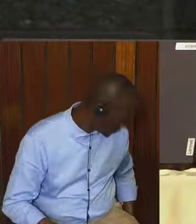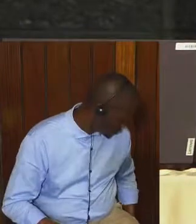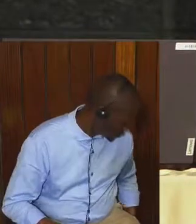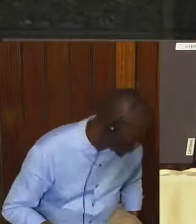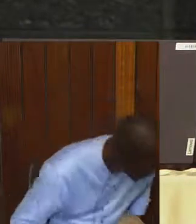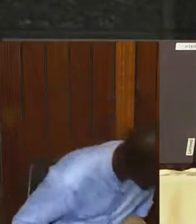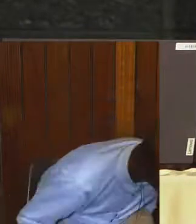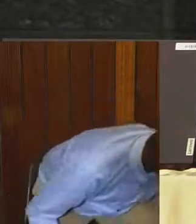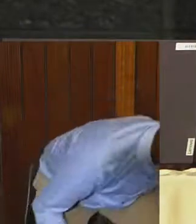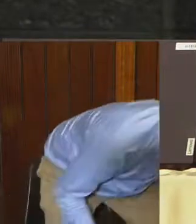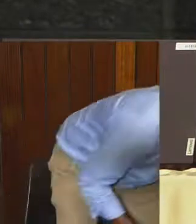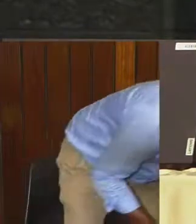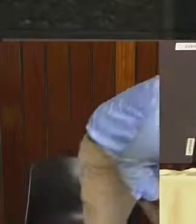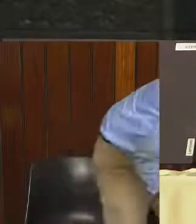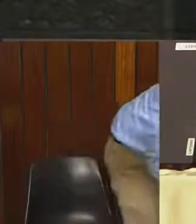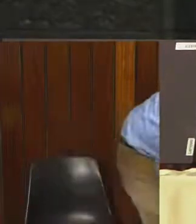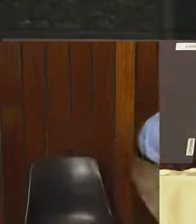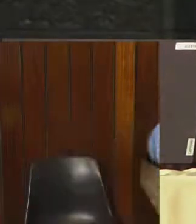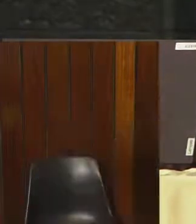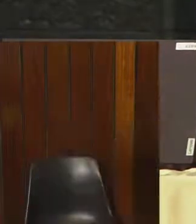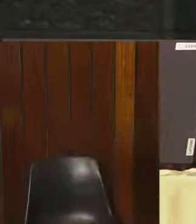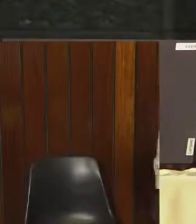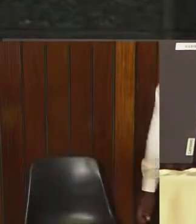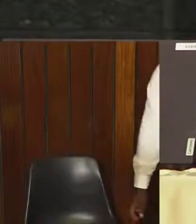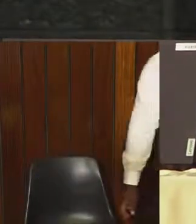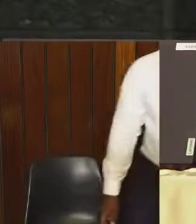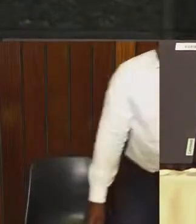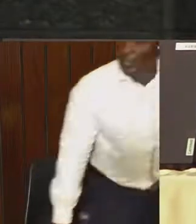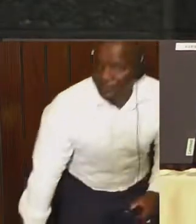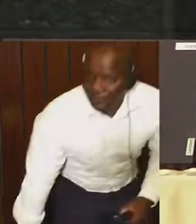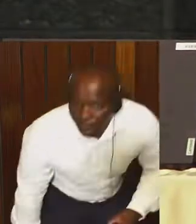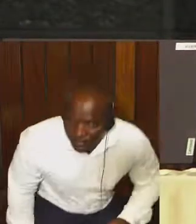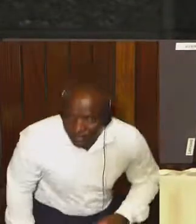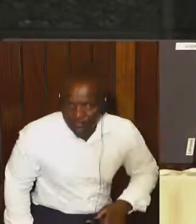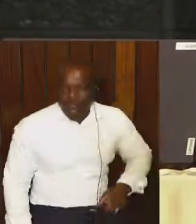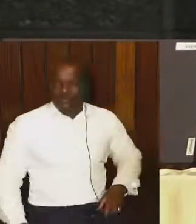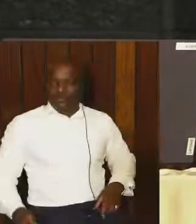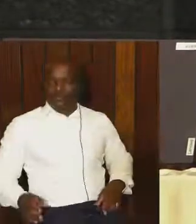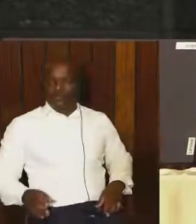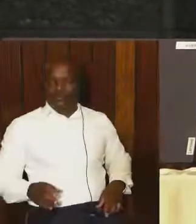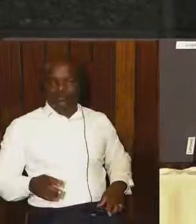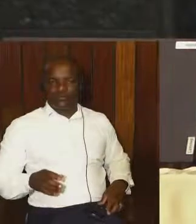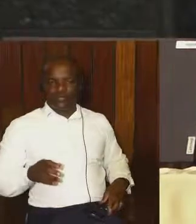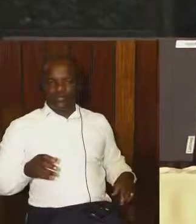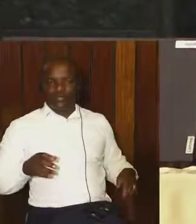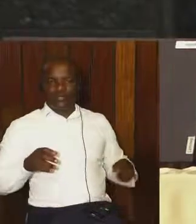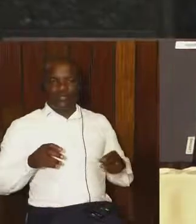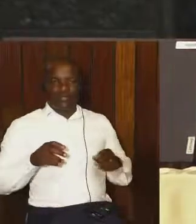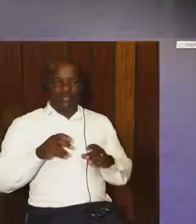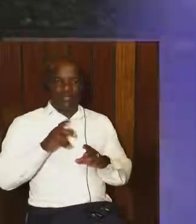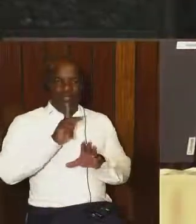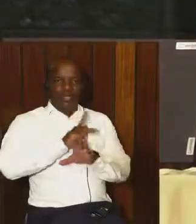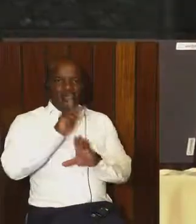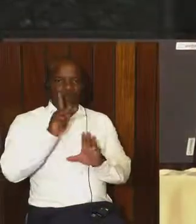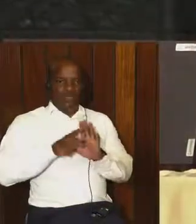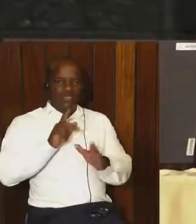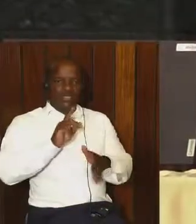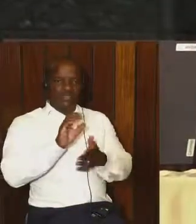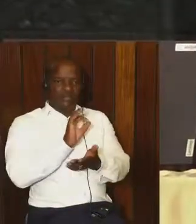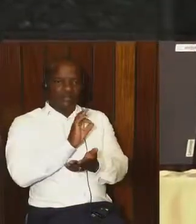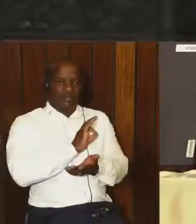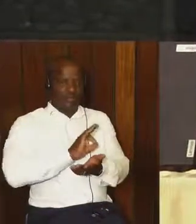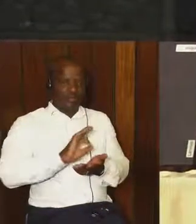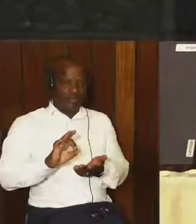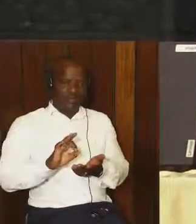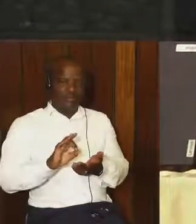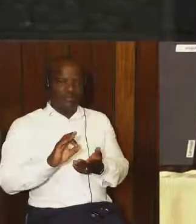the project. So they did well, responded well. So they did the project management in terms of getting the